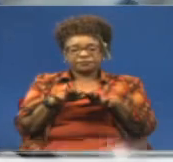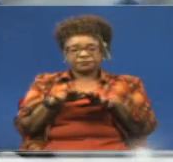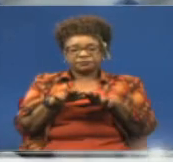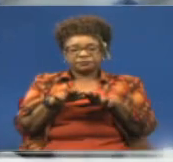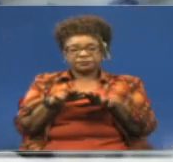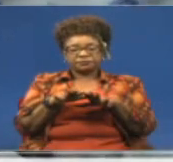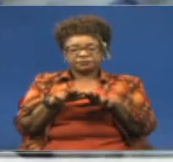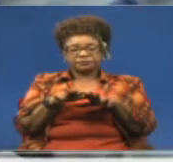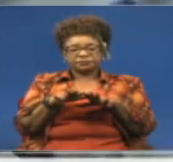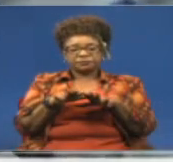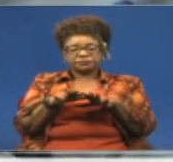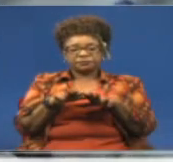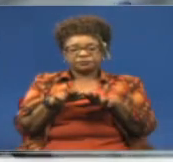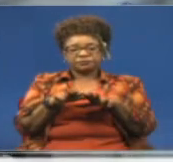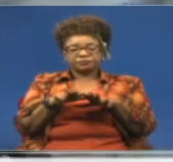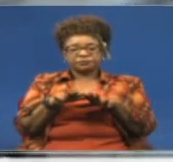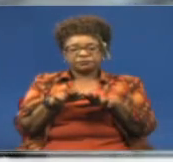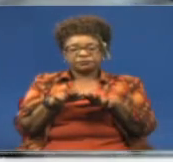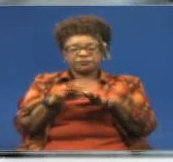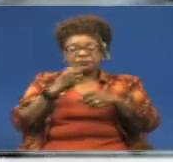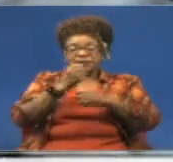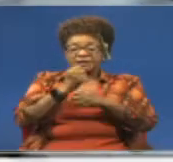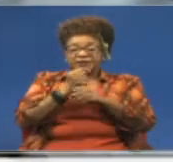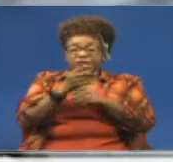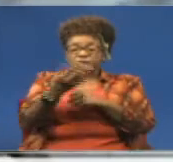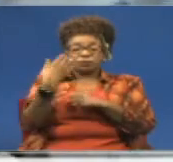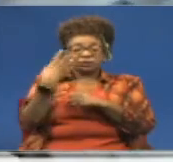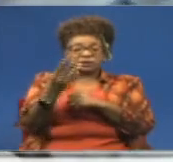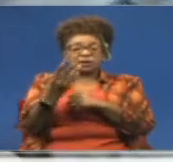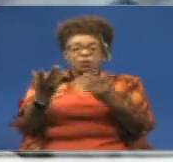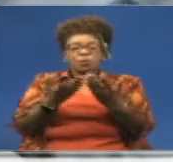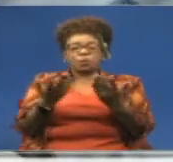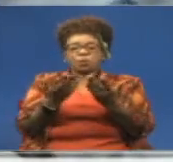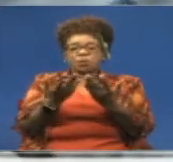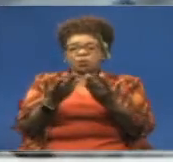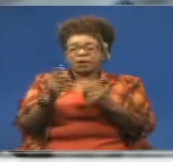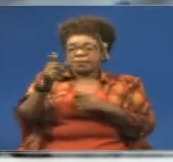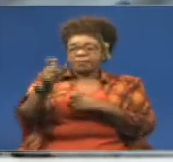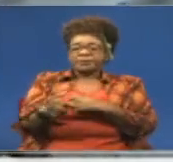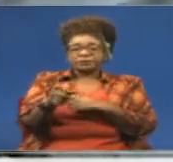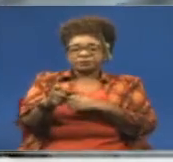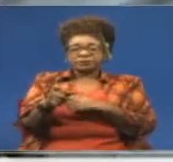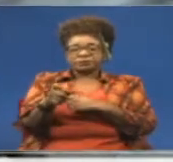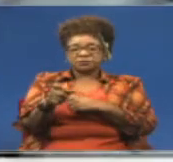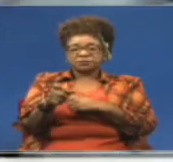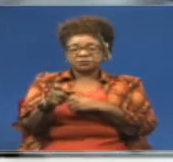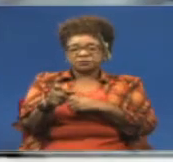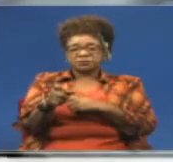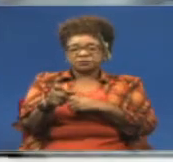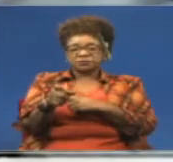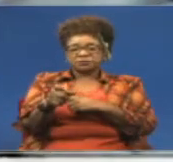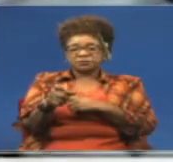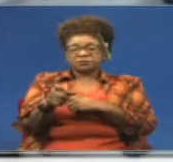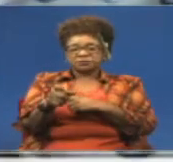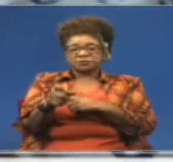So, did you see where this particular bullet came from?